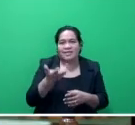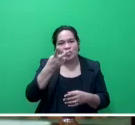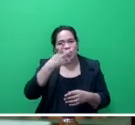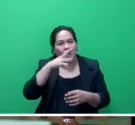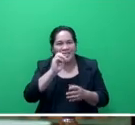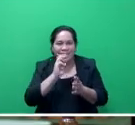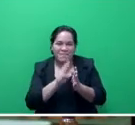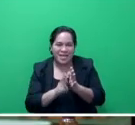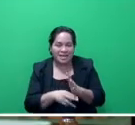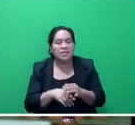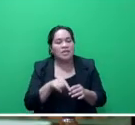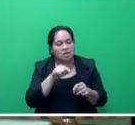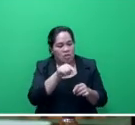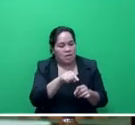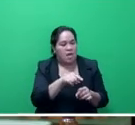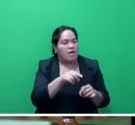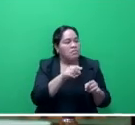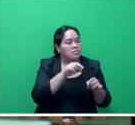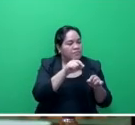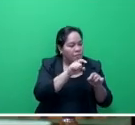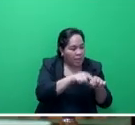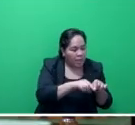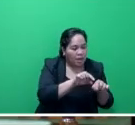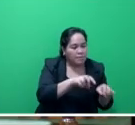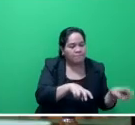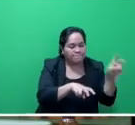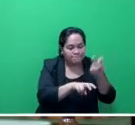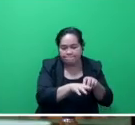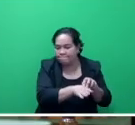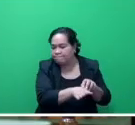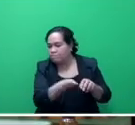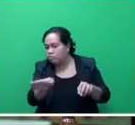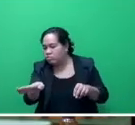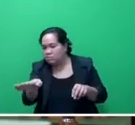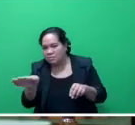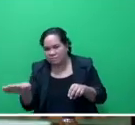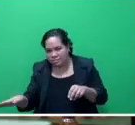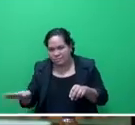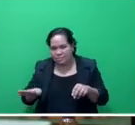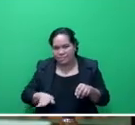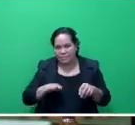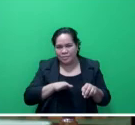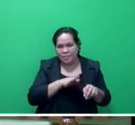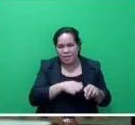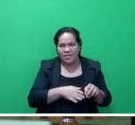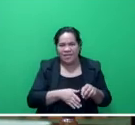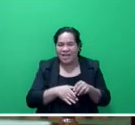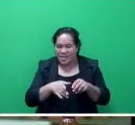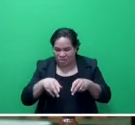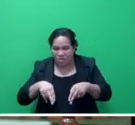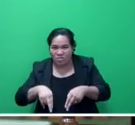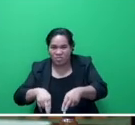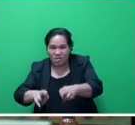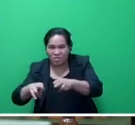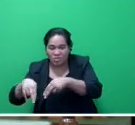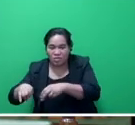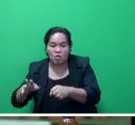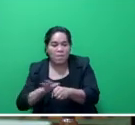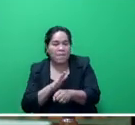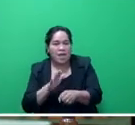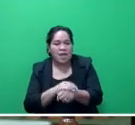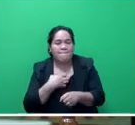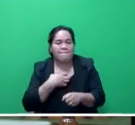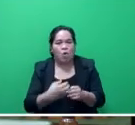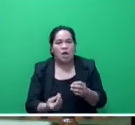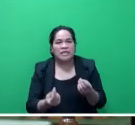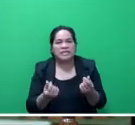taking people from one commercial center to other commercial center, crossing across the highway, the major routes, making transportation a lot more